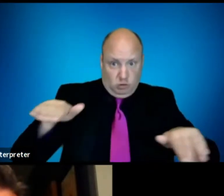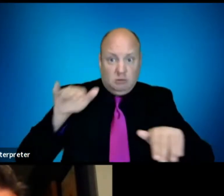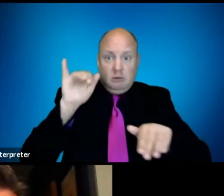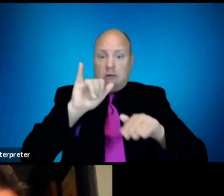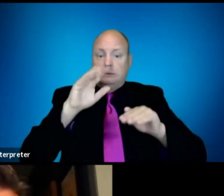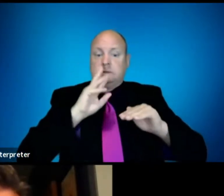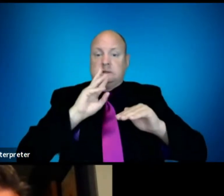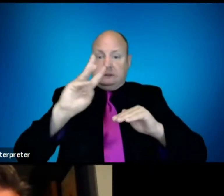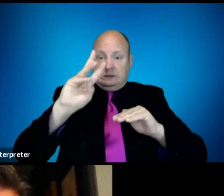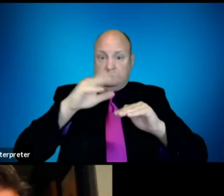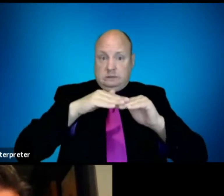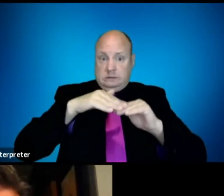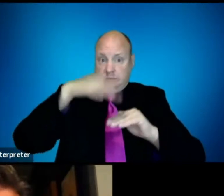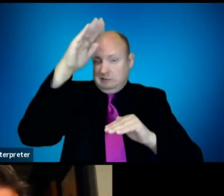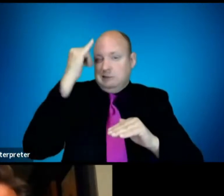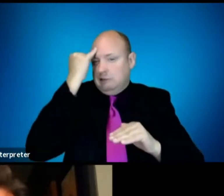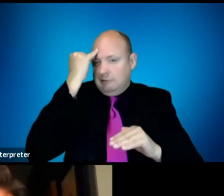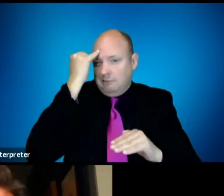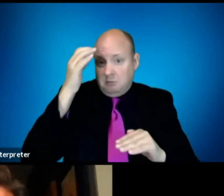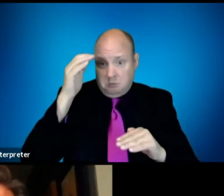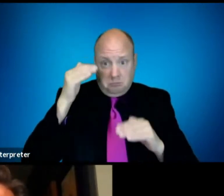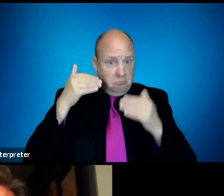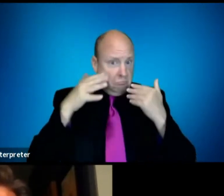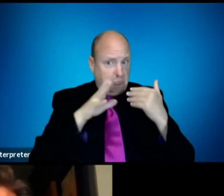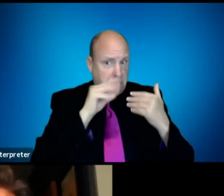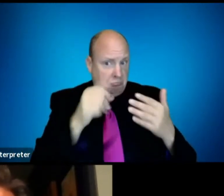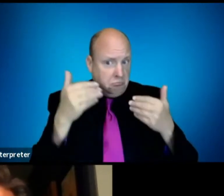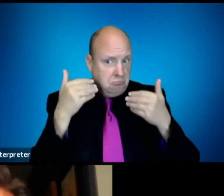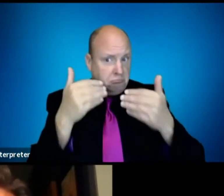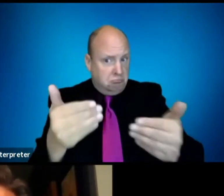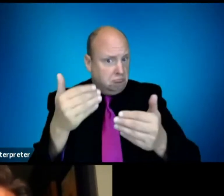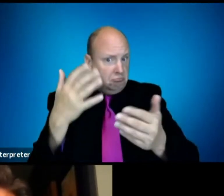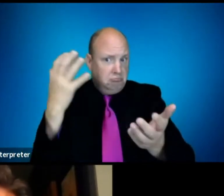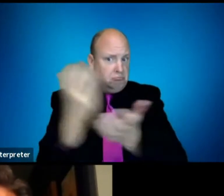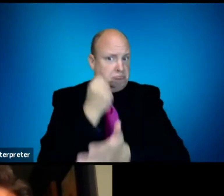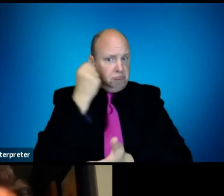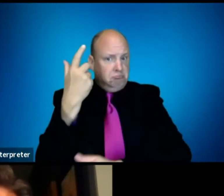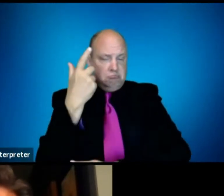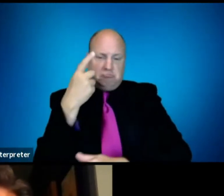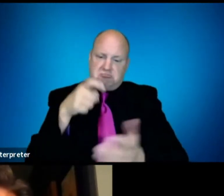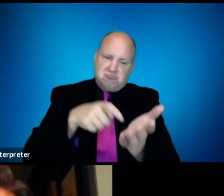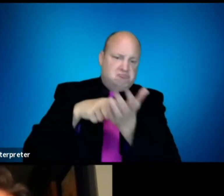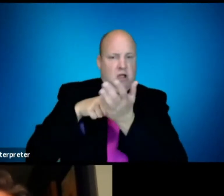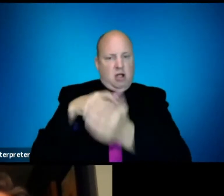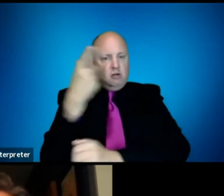Why not go ahead and do that, especially what we're starting to see in others? What's the hesitation?